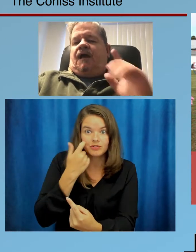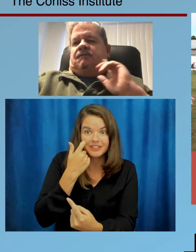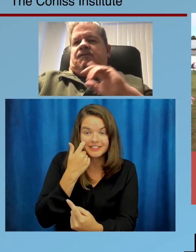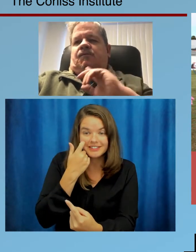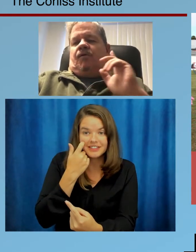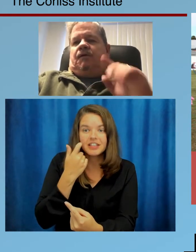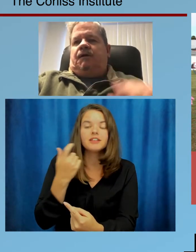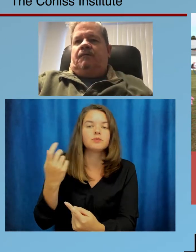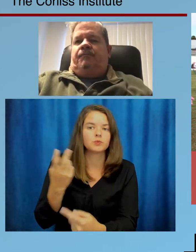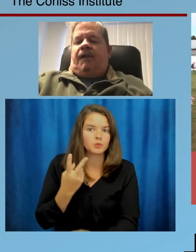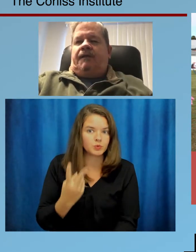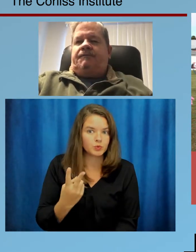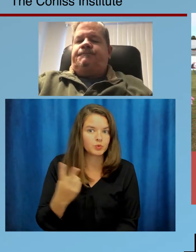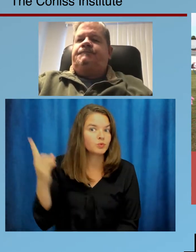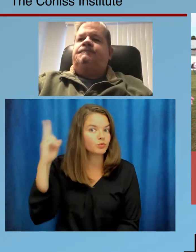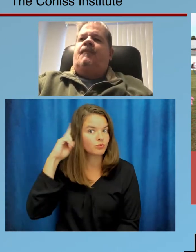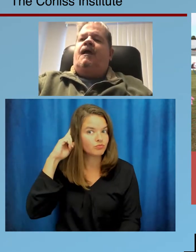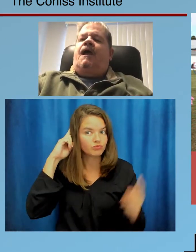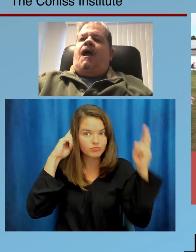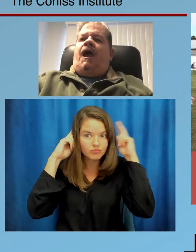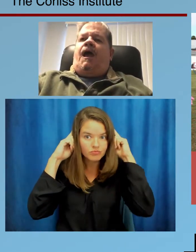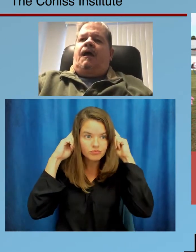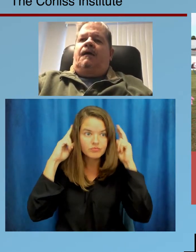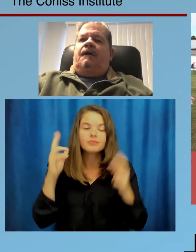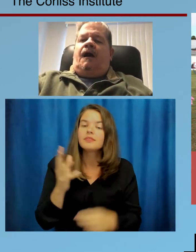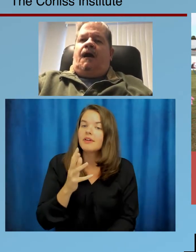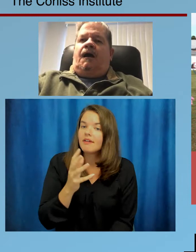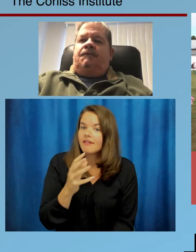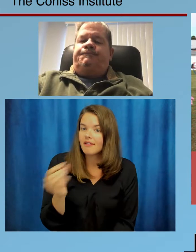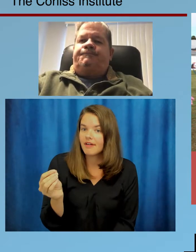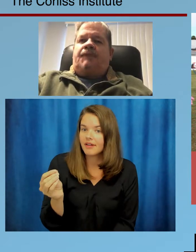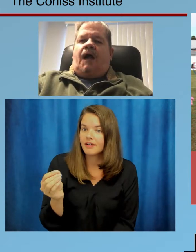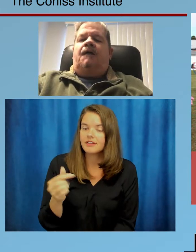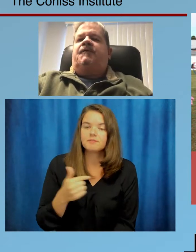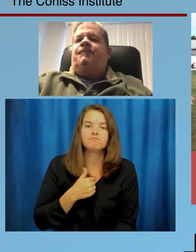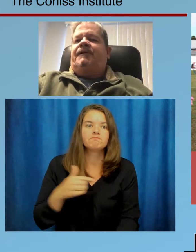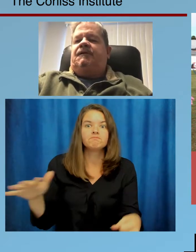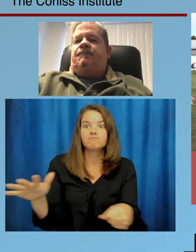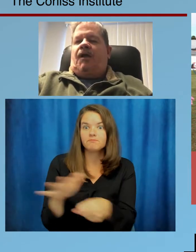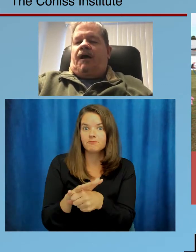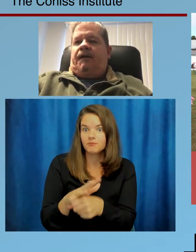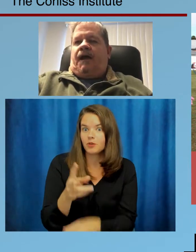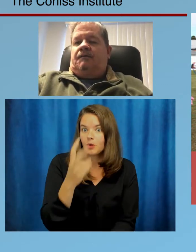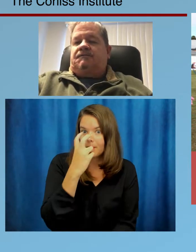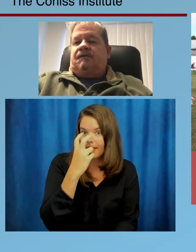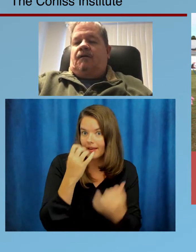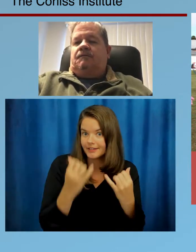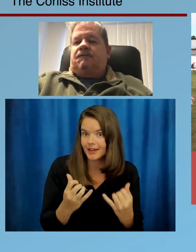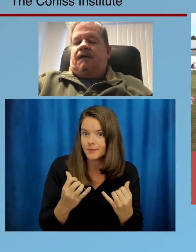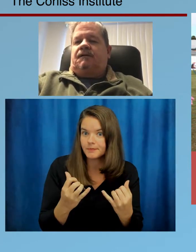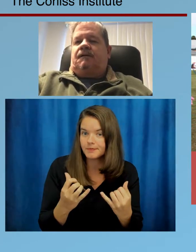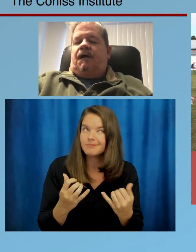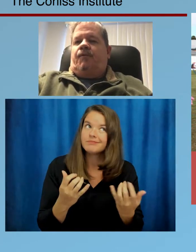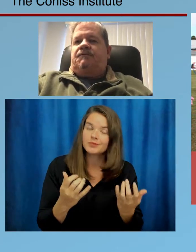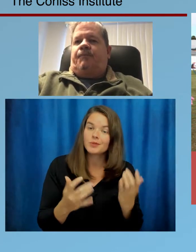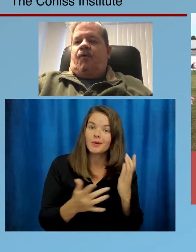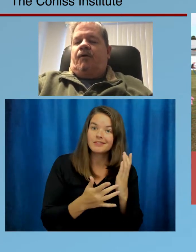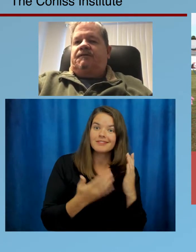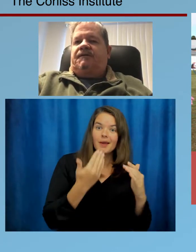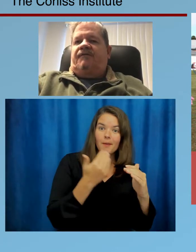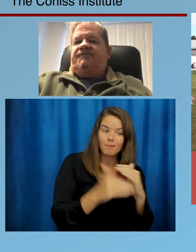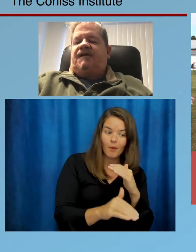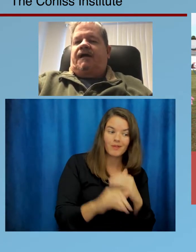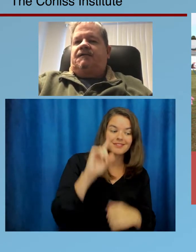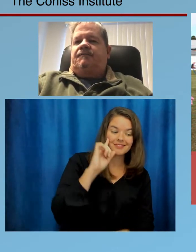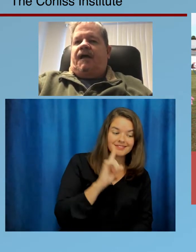I got 2 cochlear implants, and I am completely blind now. So technically, I was born